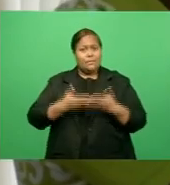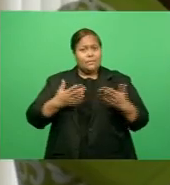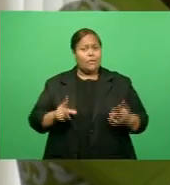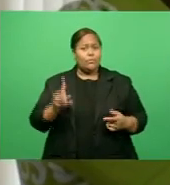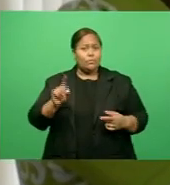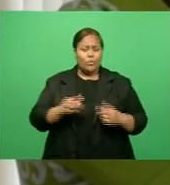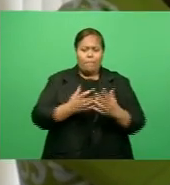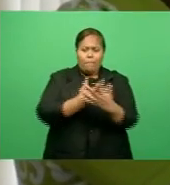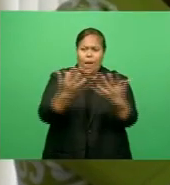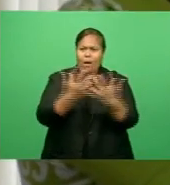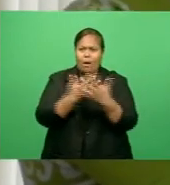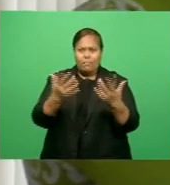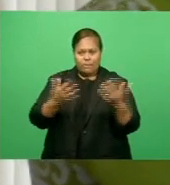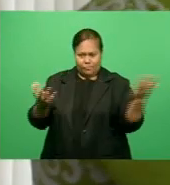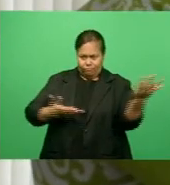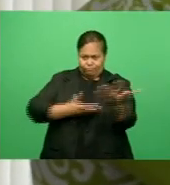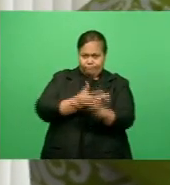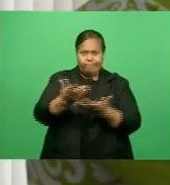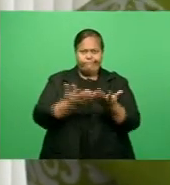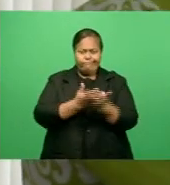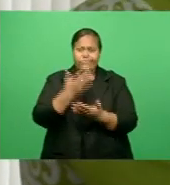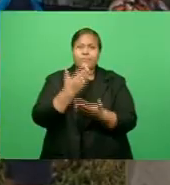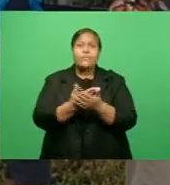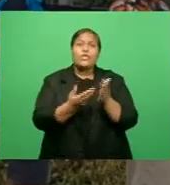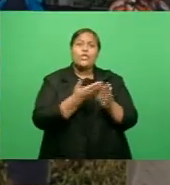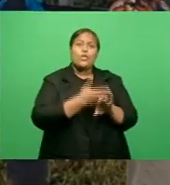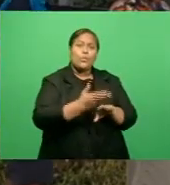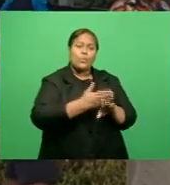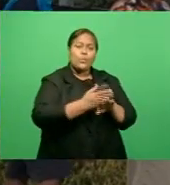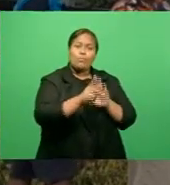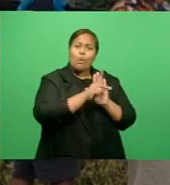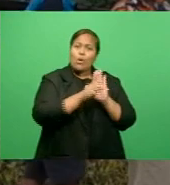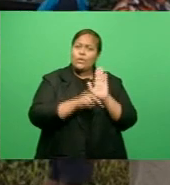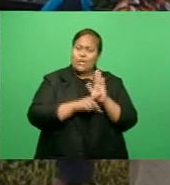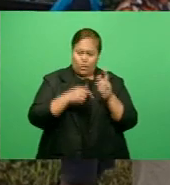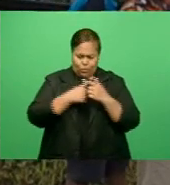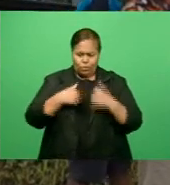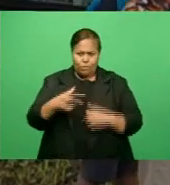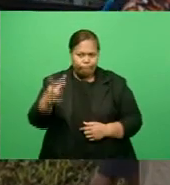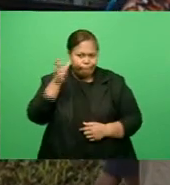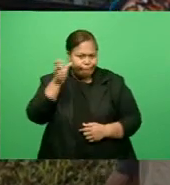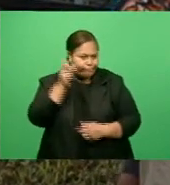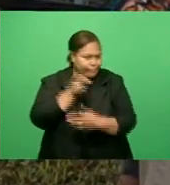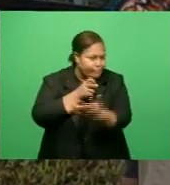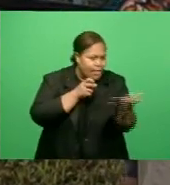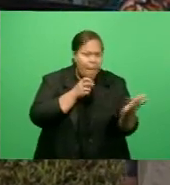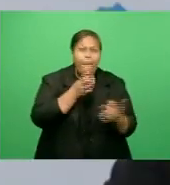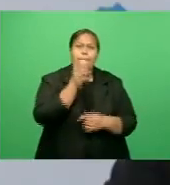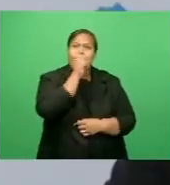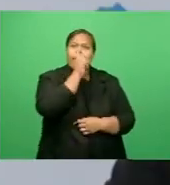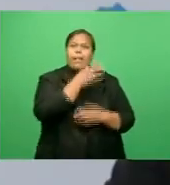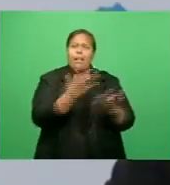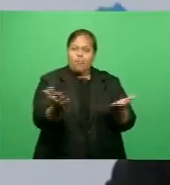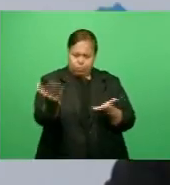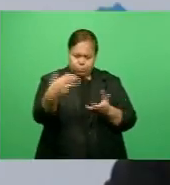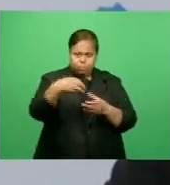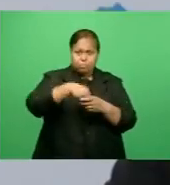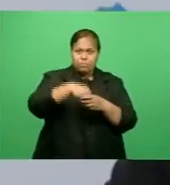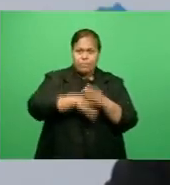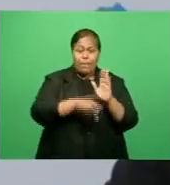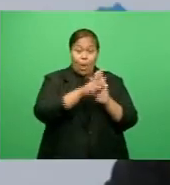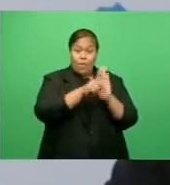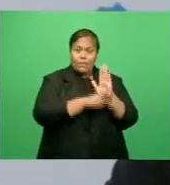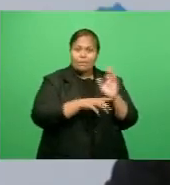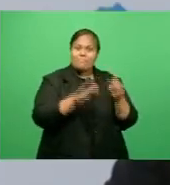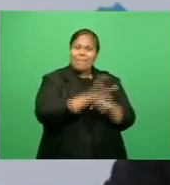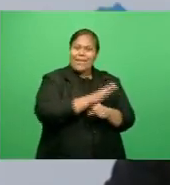public consultation on this new policy. We want to get people's view on this policy before the policy